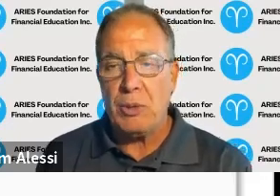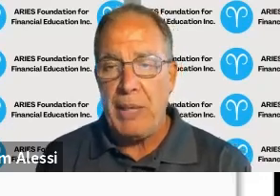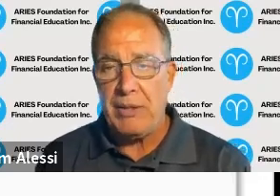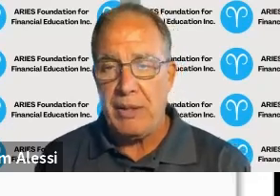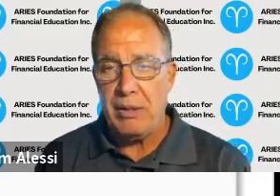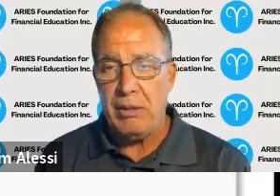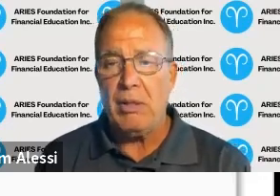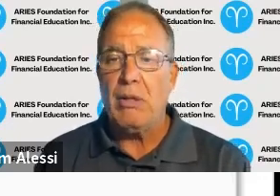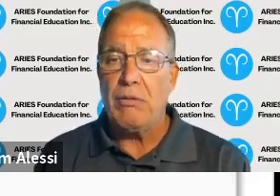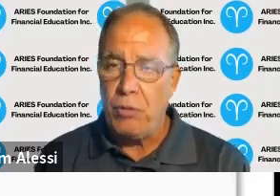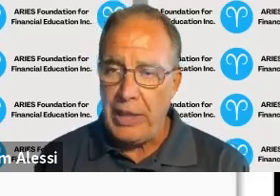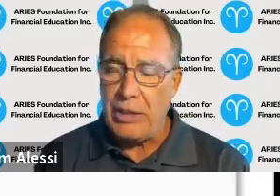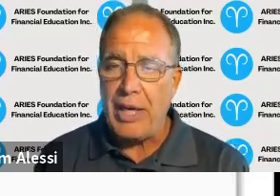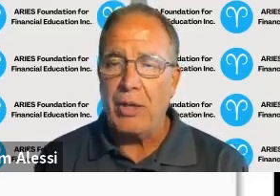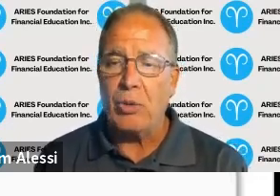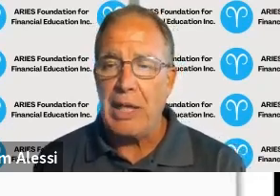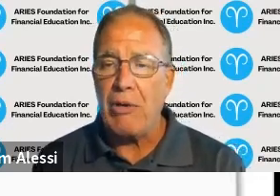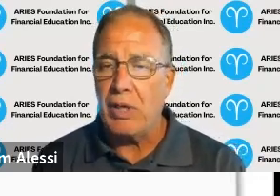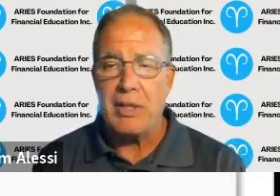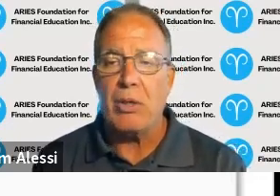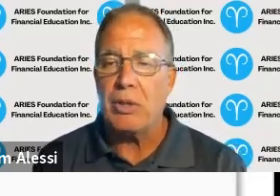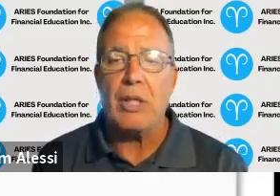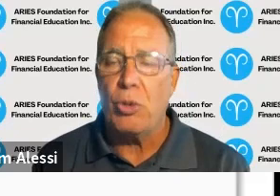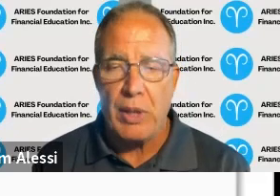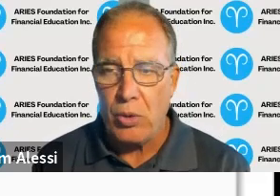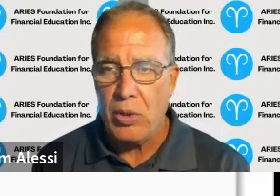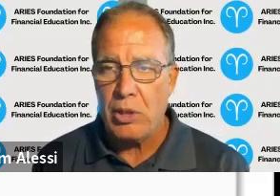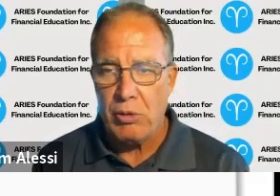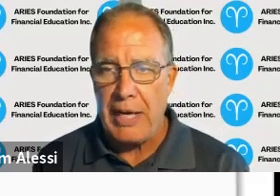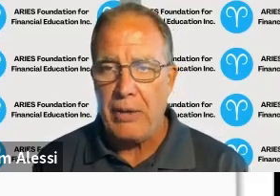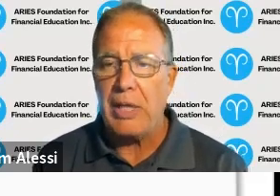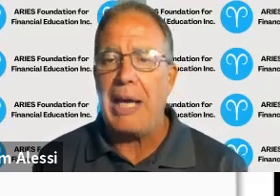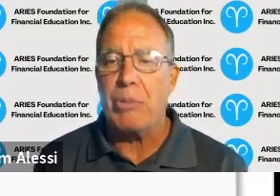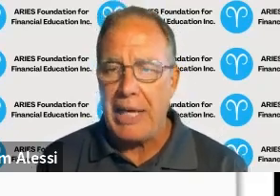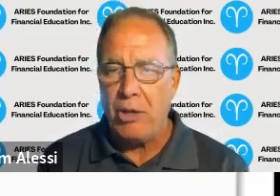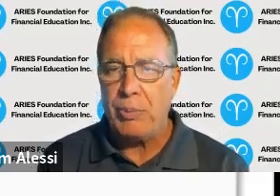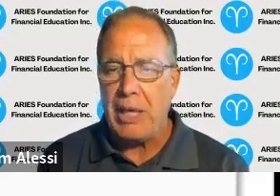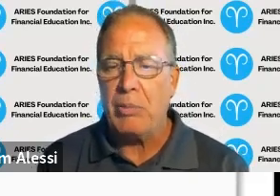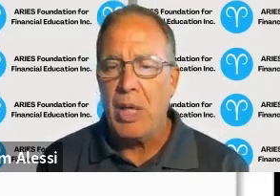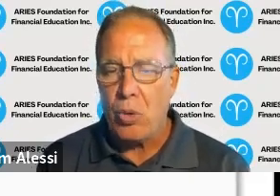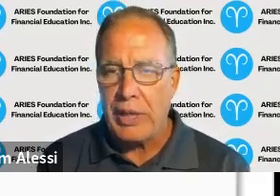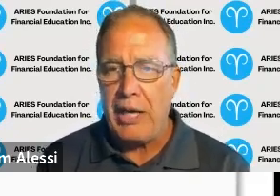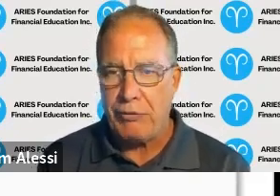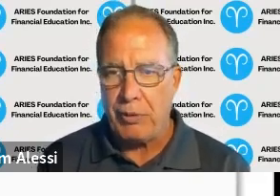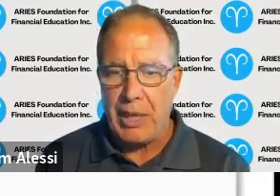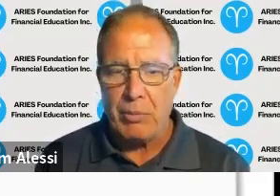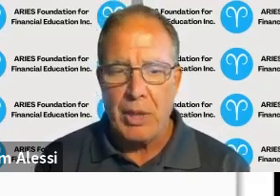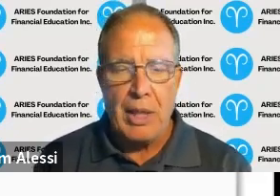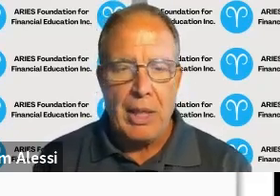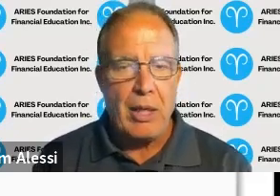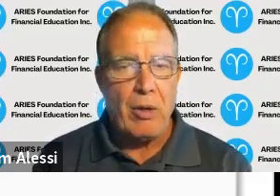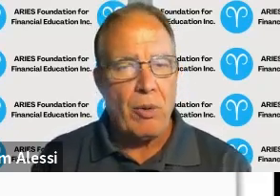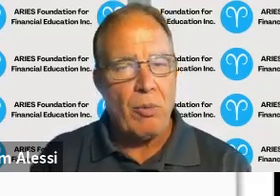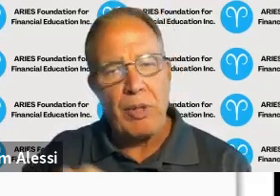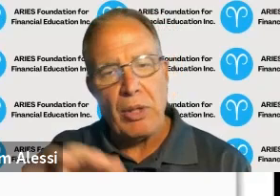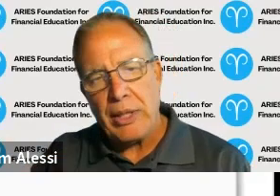future expenses for that child when they are an adult and you are no longer around and able to help them or care for them.